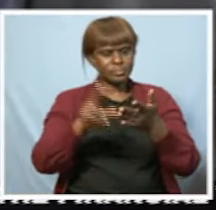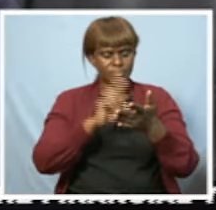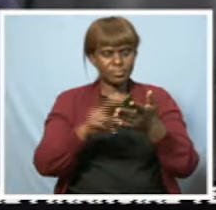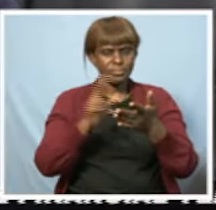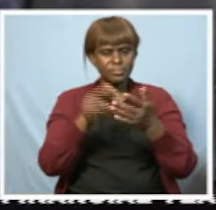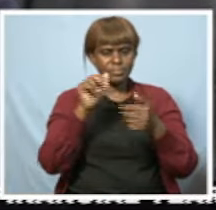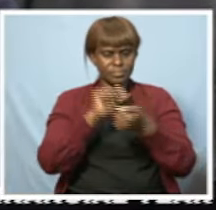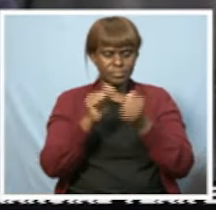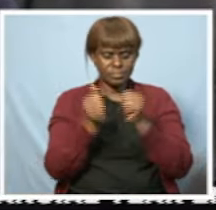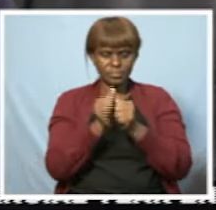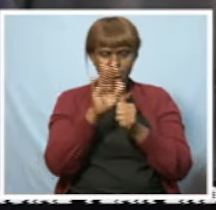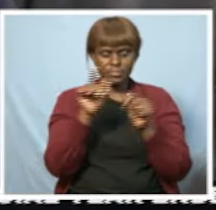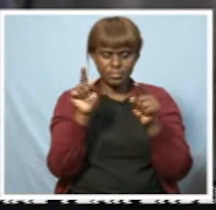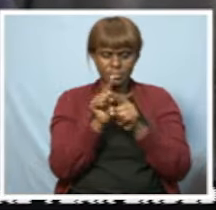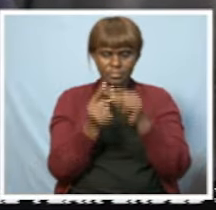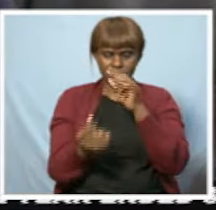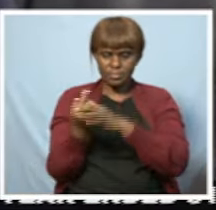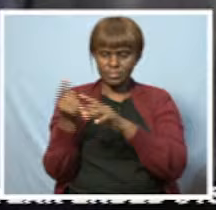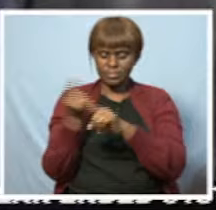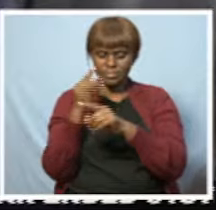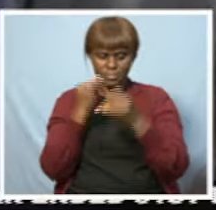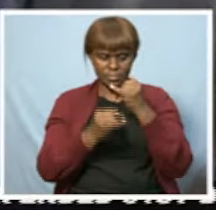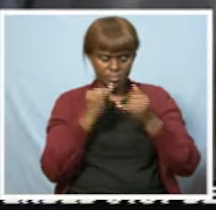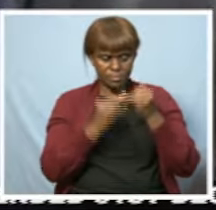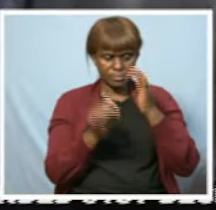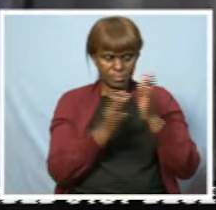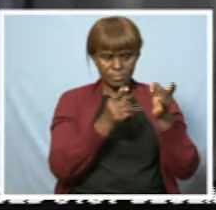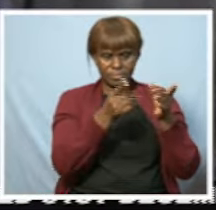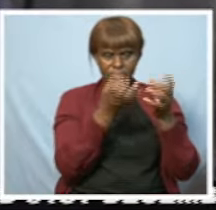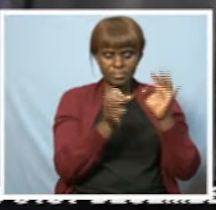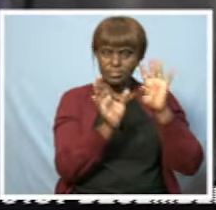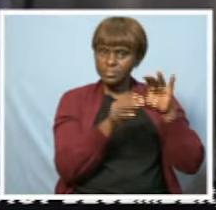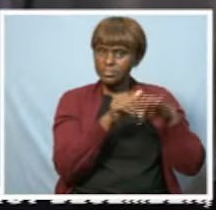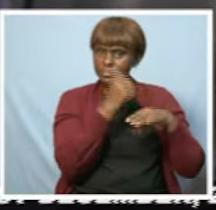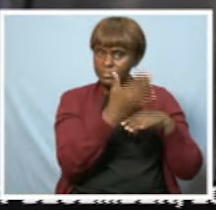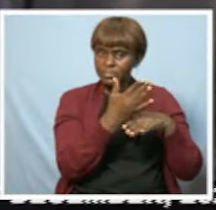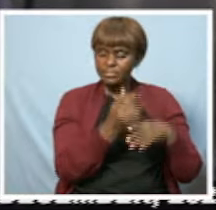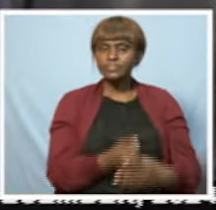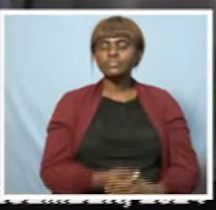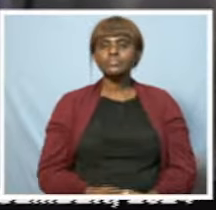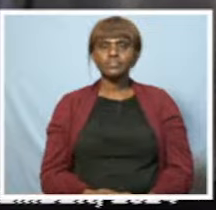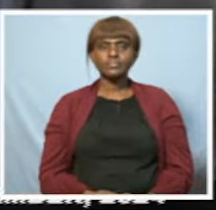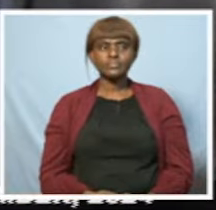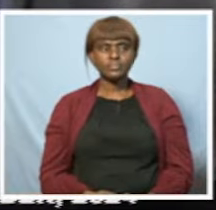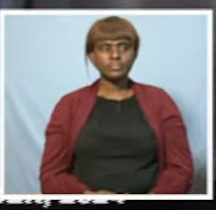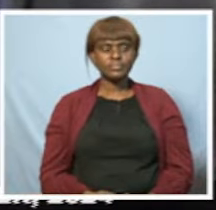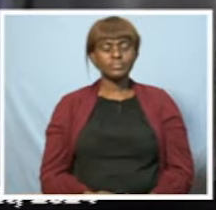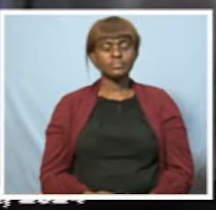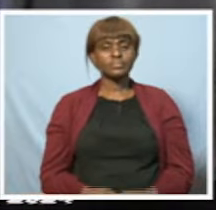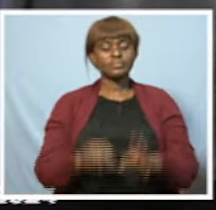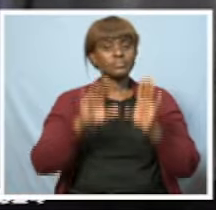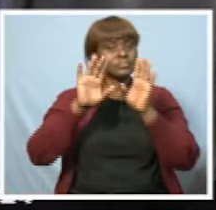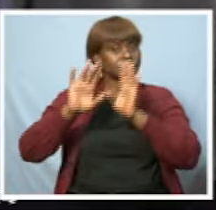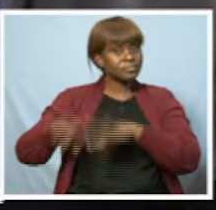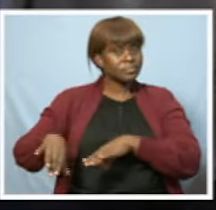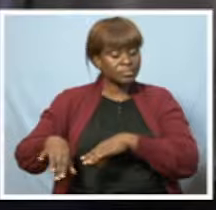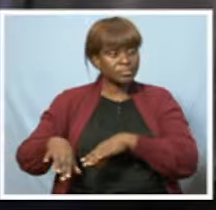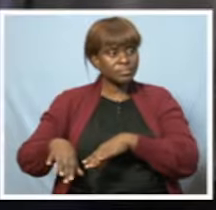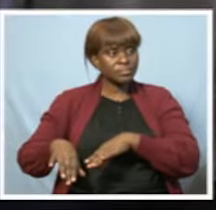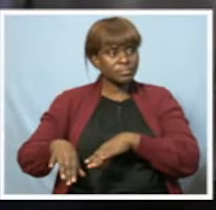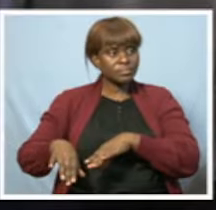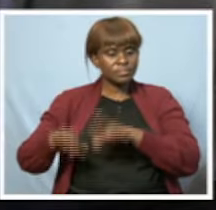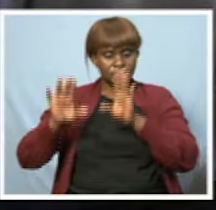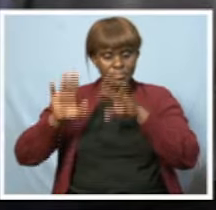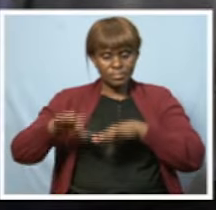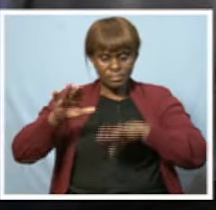the query is arising from the last part that you want to leave out. Okay. Leaving